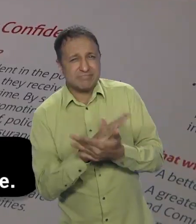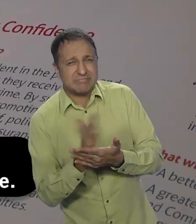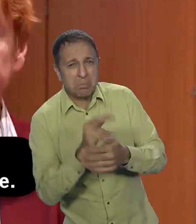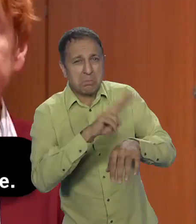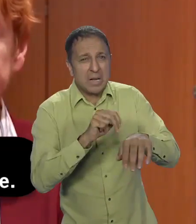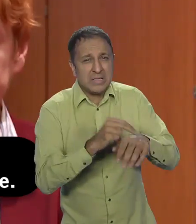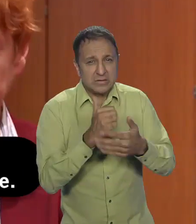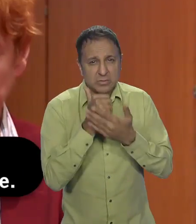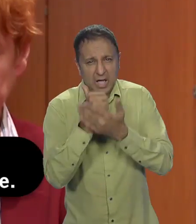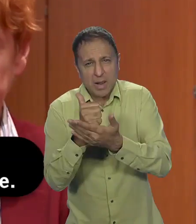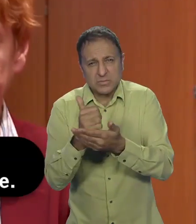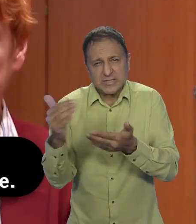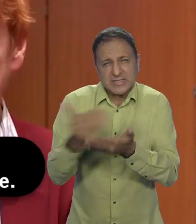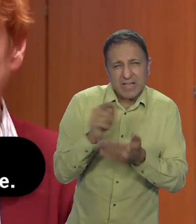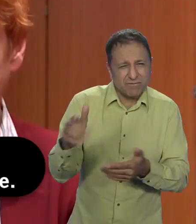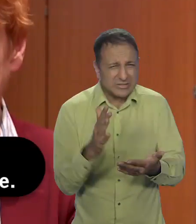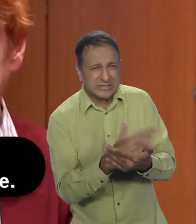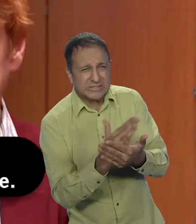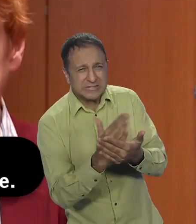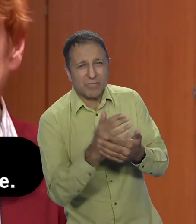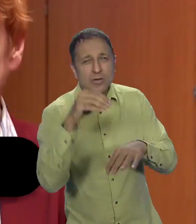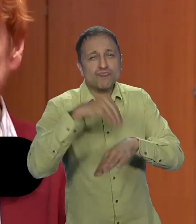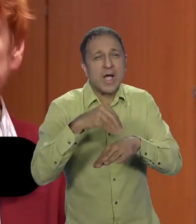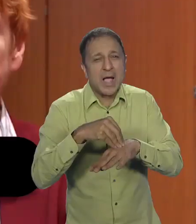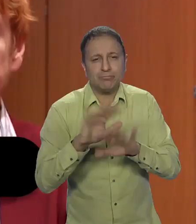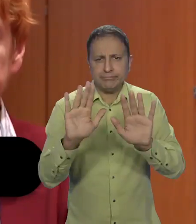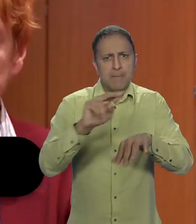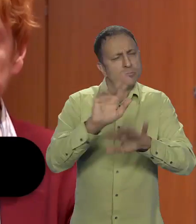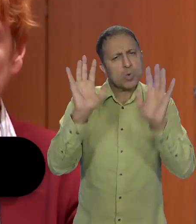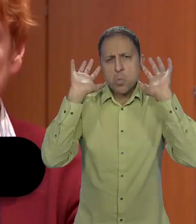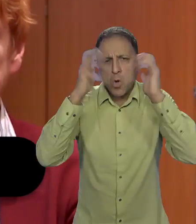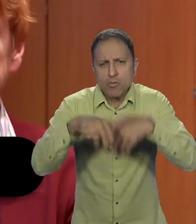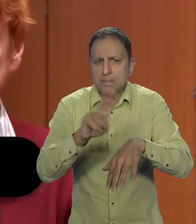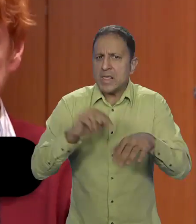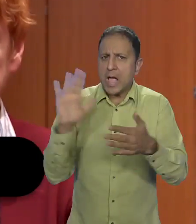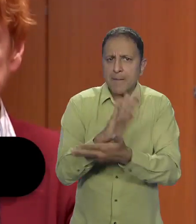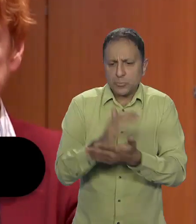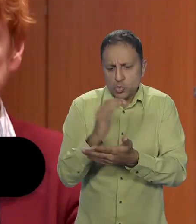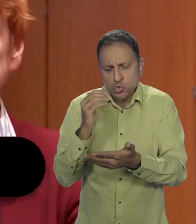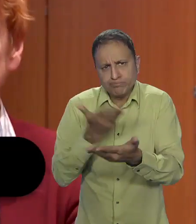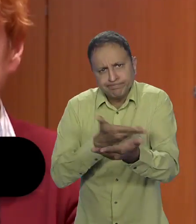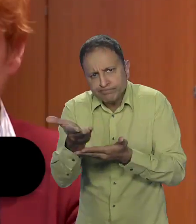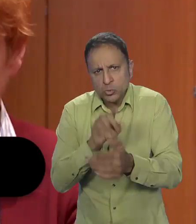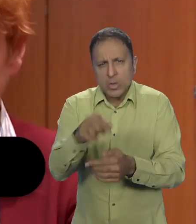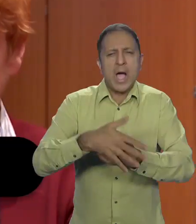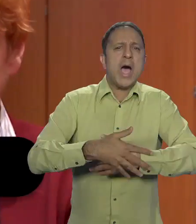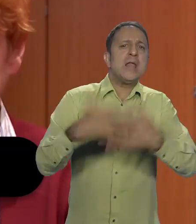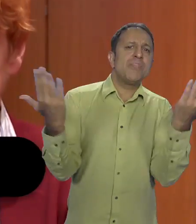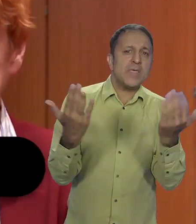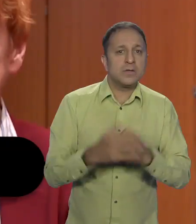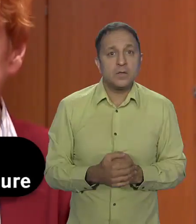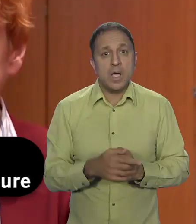they may worry unnecessarily about crime. Police are very happy to be spoken to about